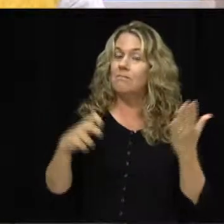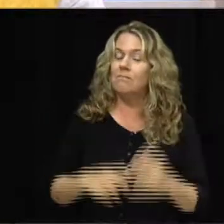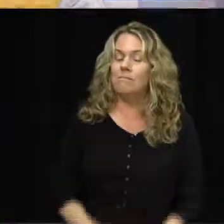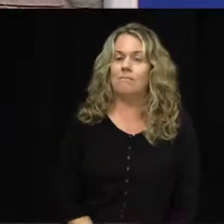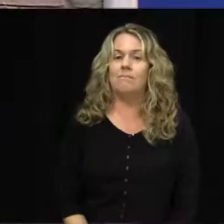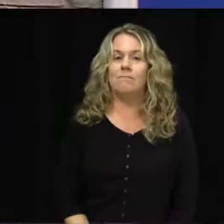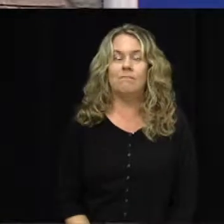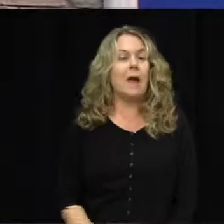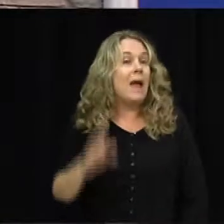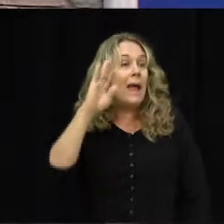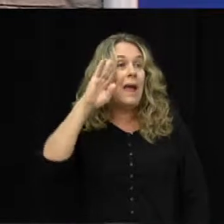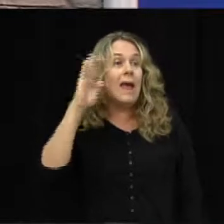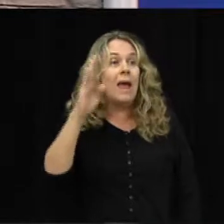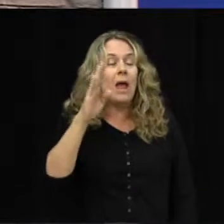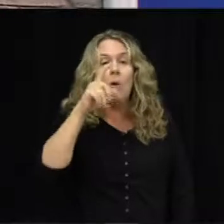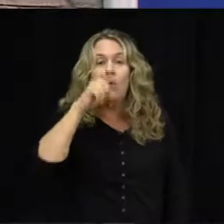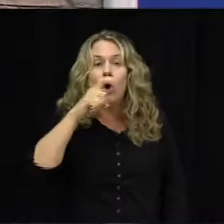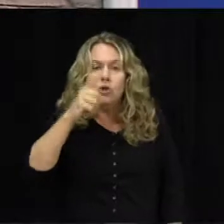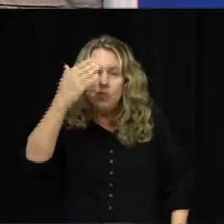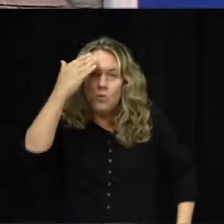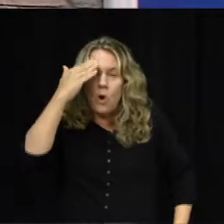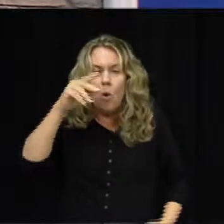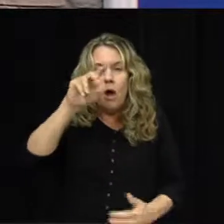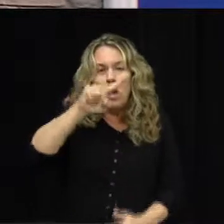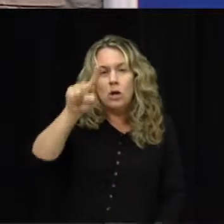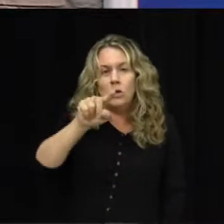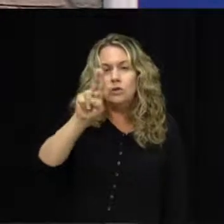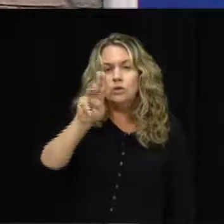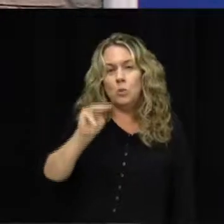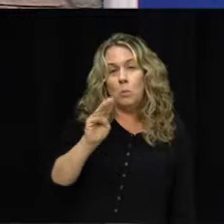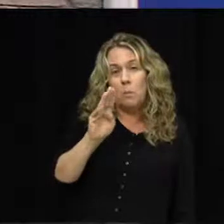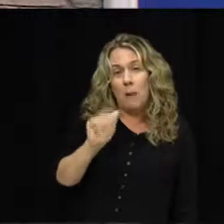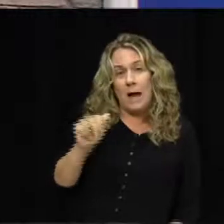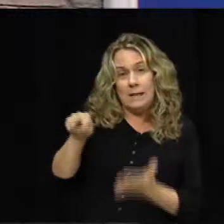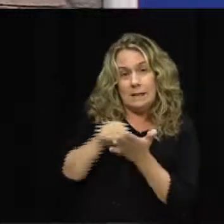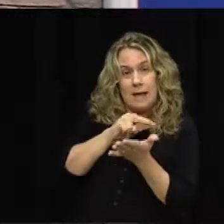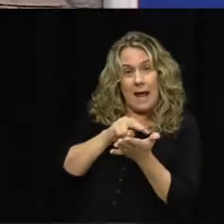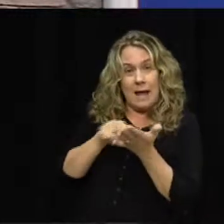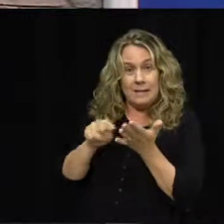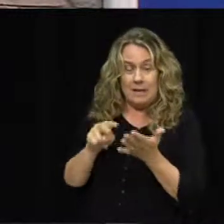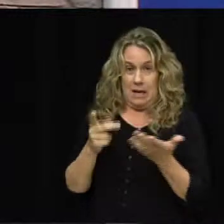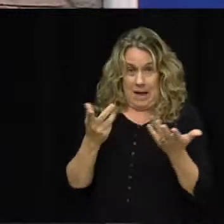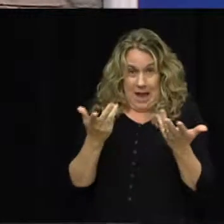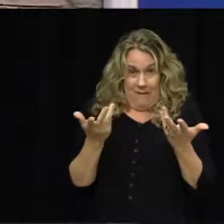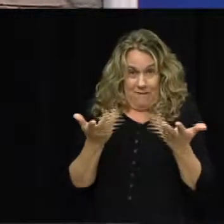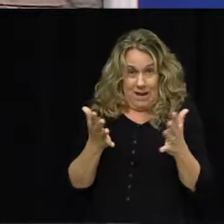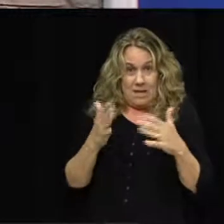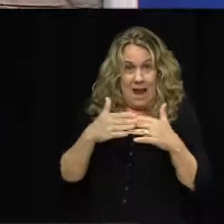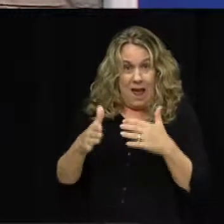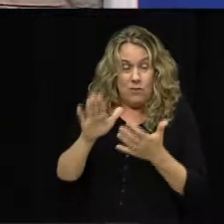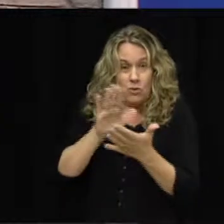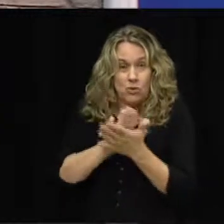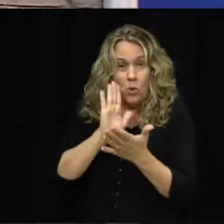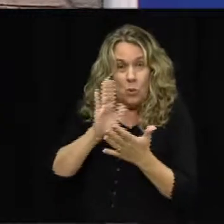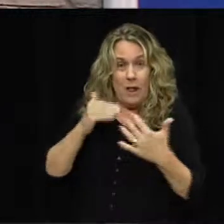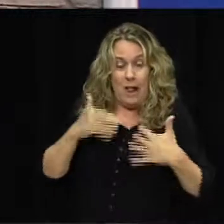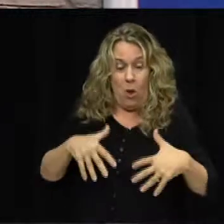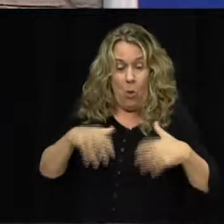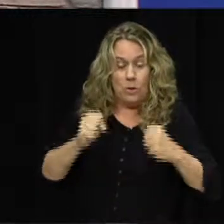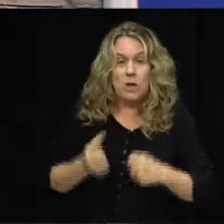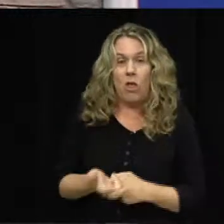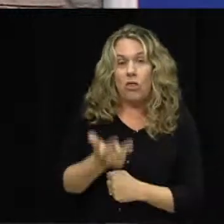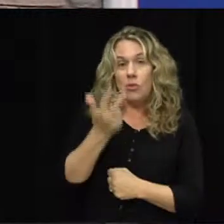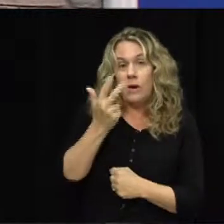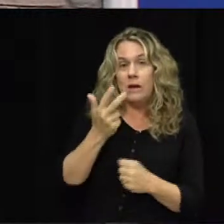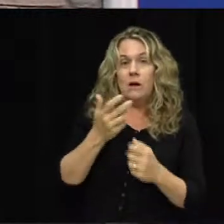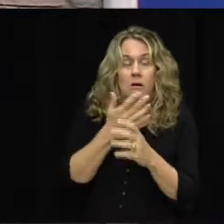citation. Hey Warhawks, Zumba is dancing its way into Madison. The I'm In After School program will be hosting